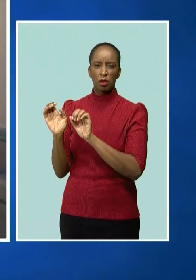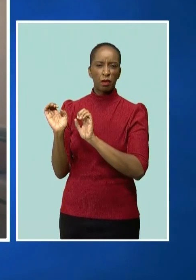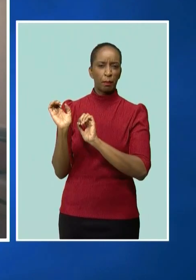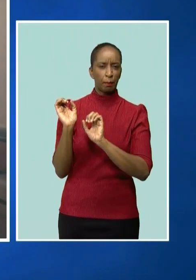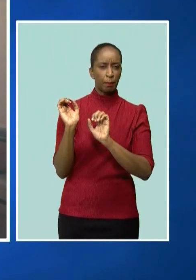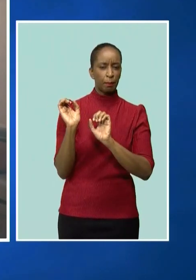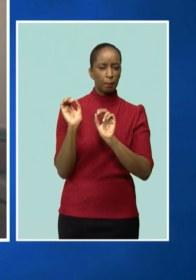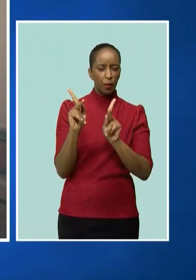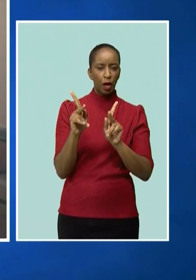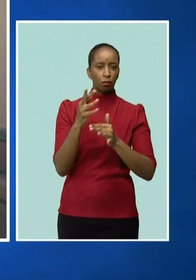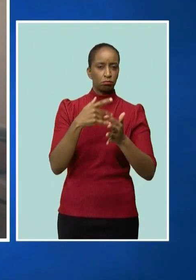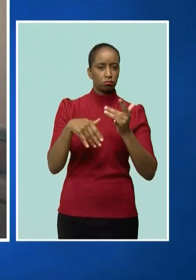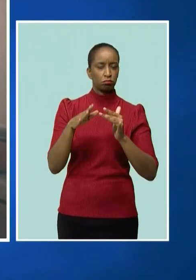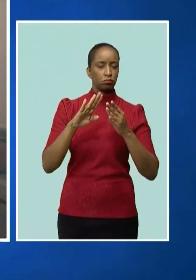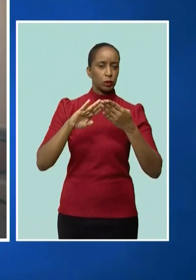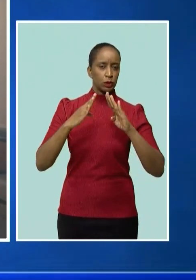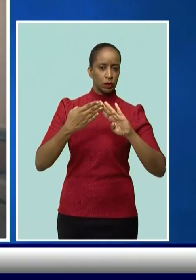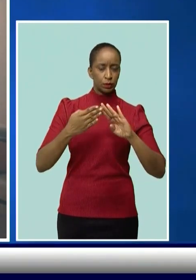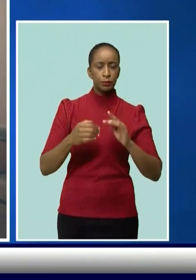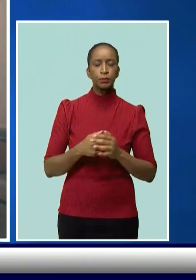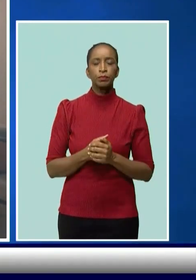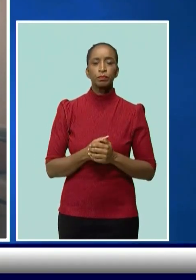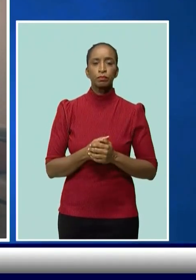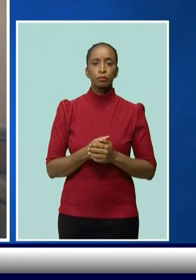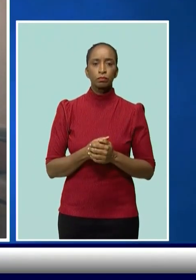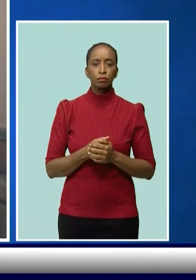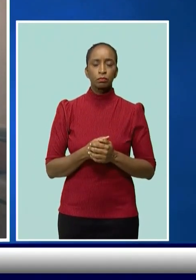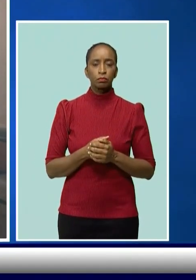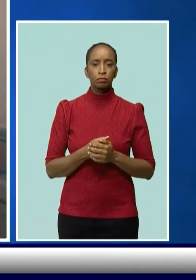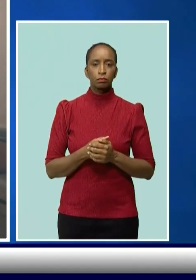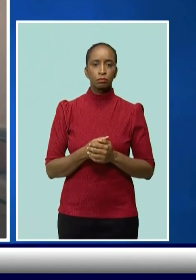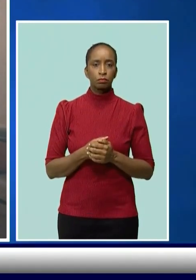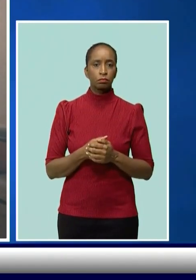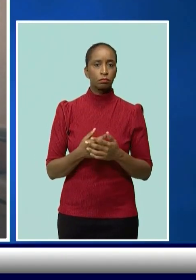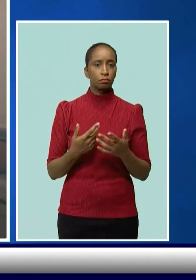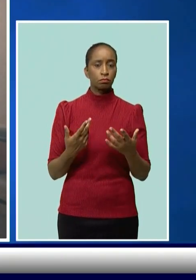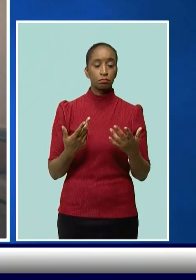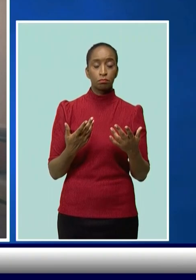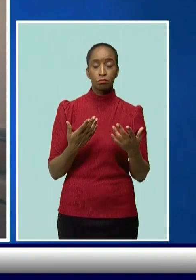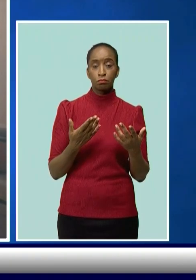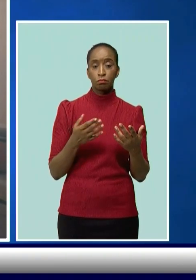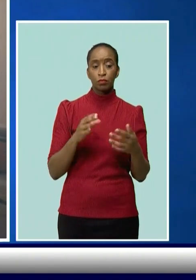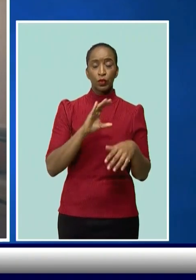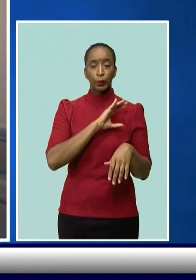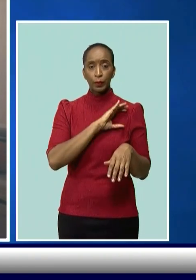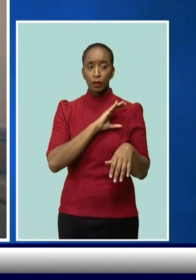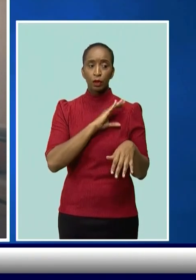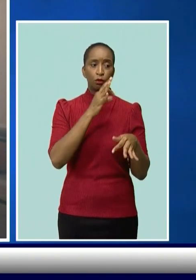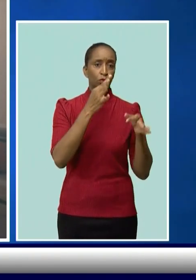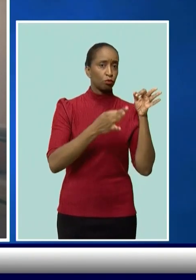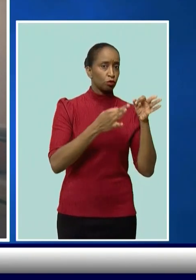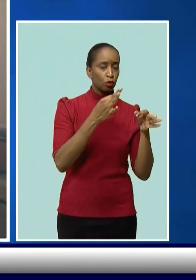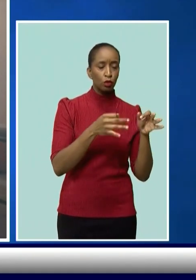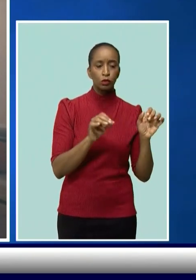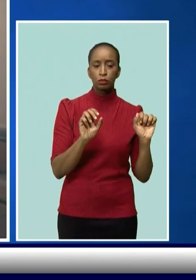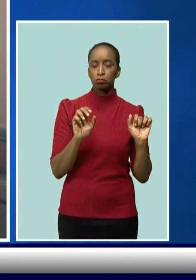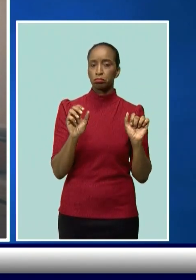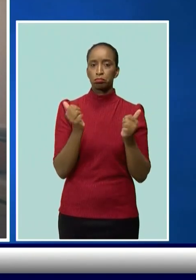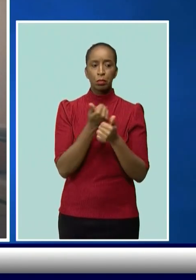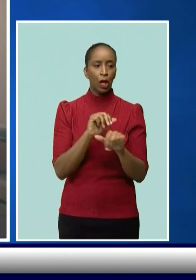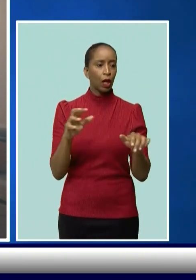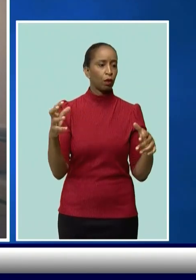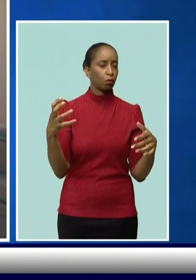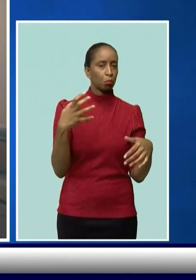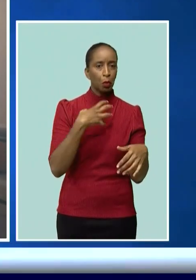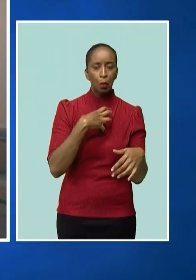capable of handling all aspects of complaints, reports, and charges. And they have